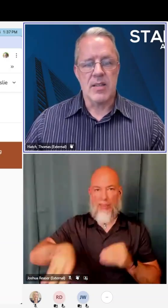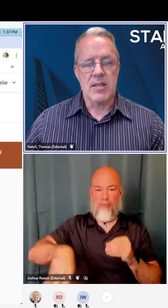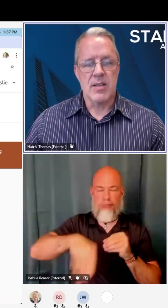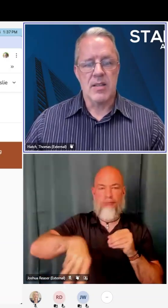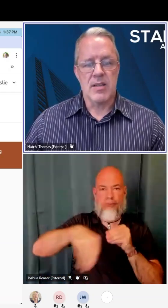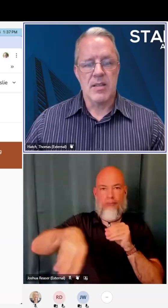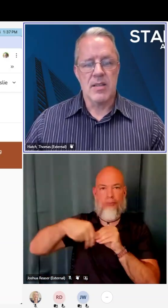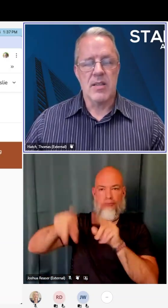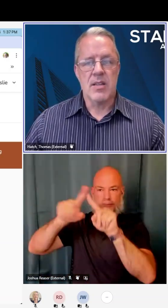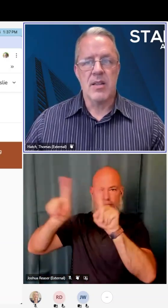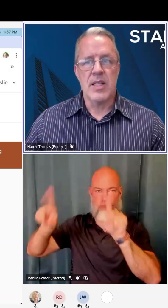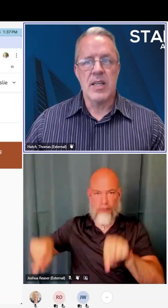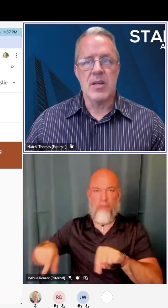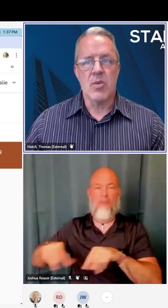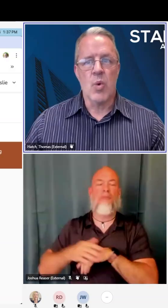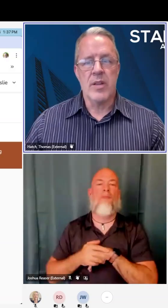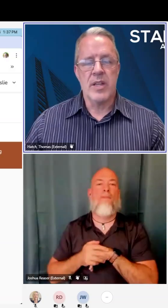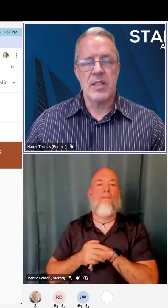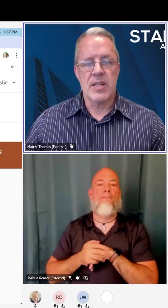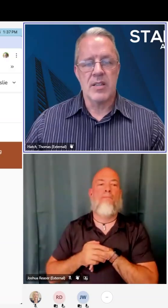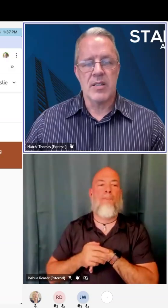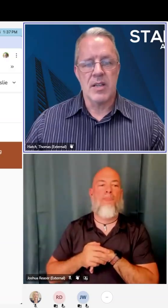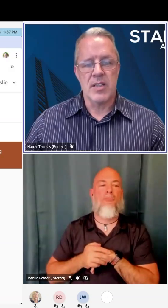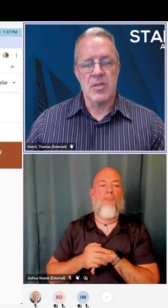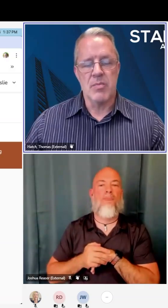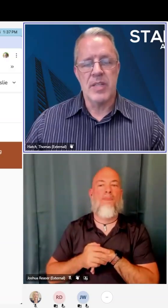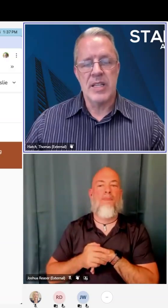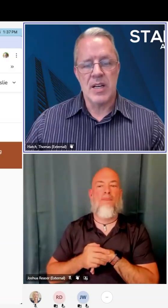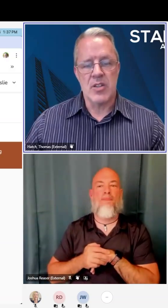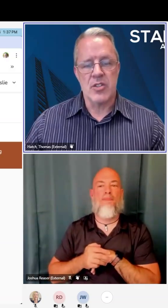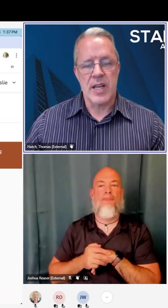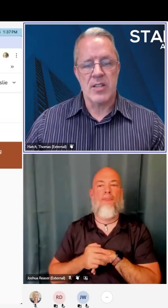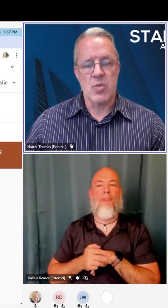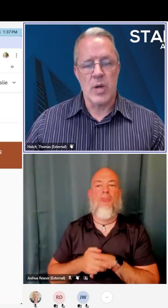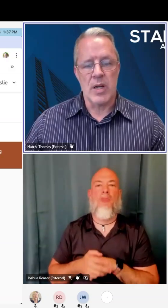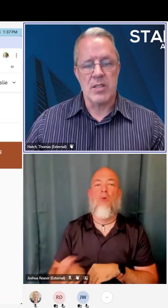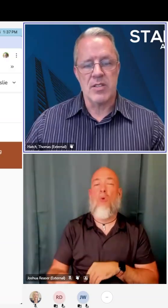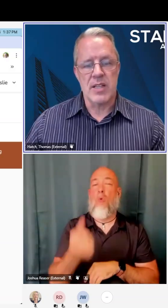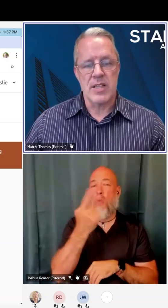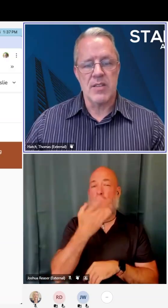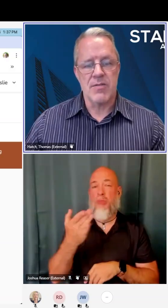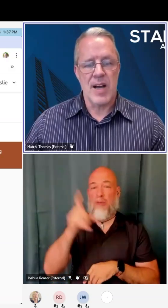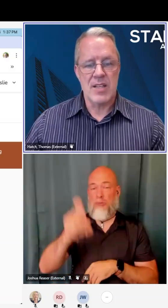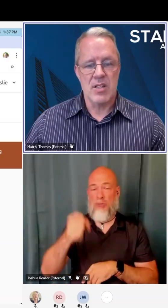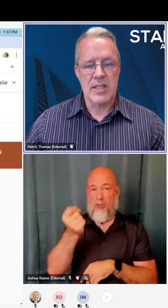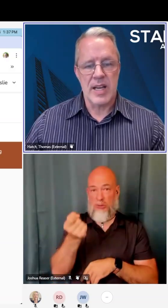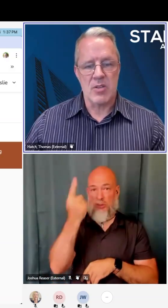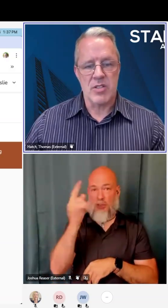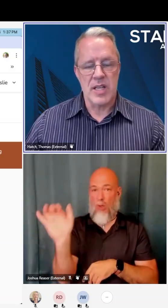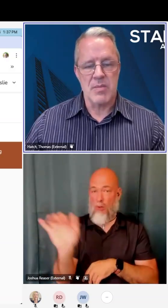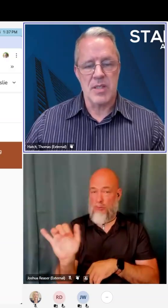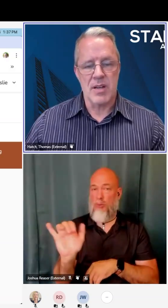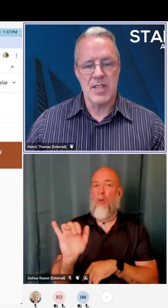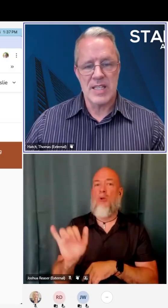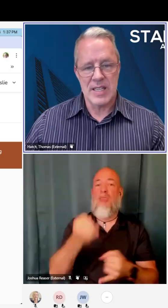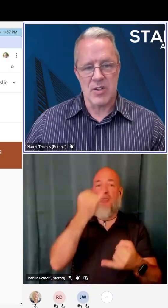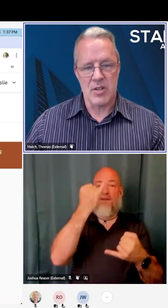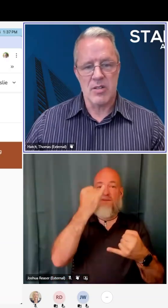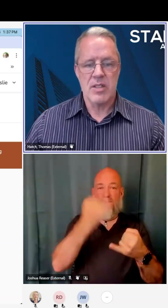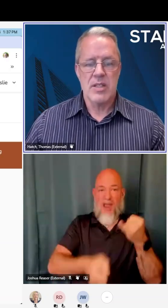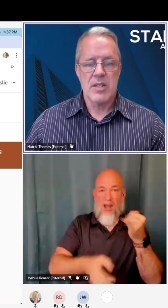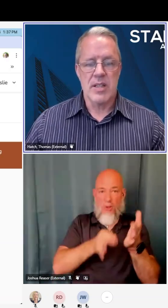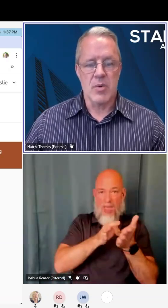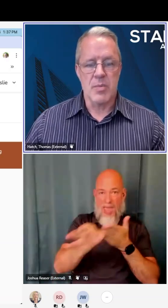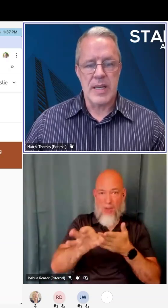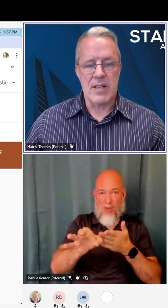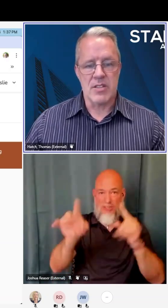And the one thing that you need to understand as well is that the final account statement of the